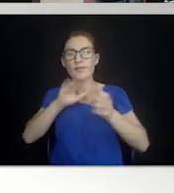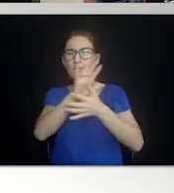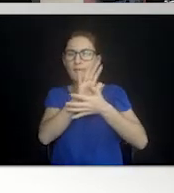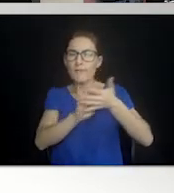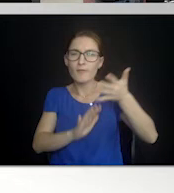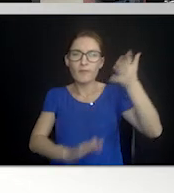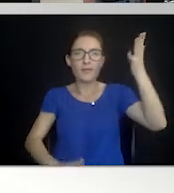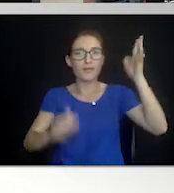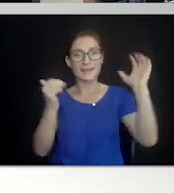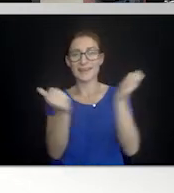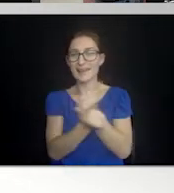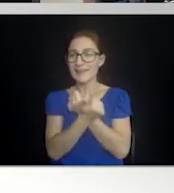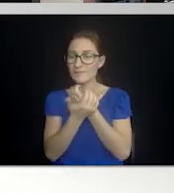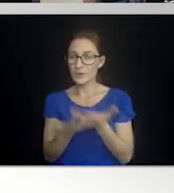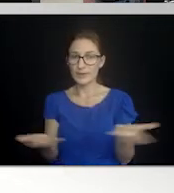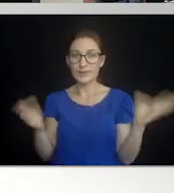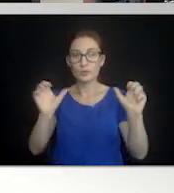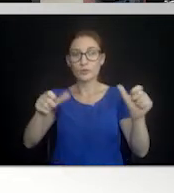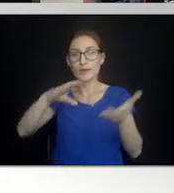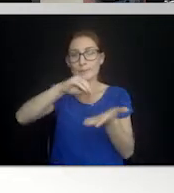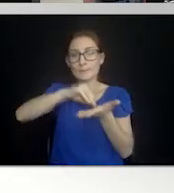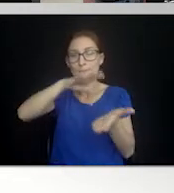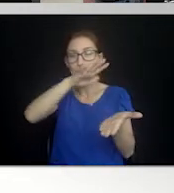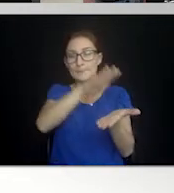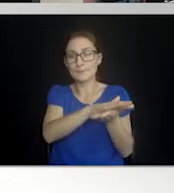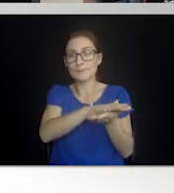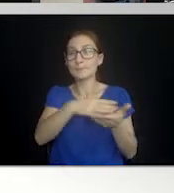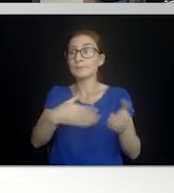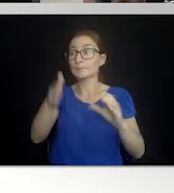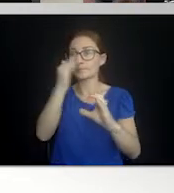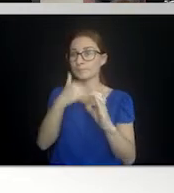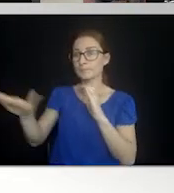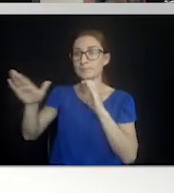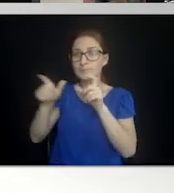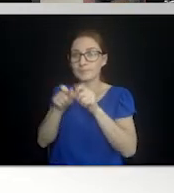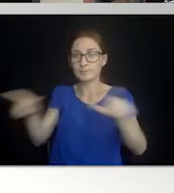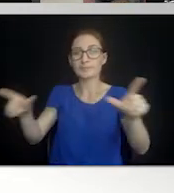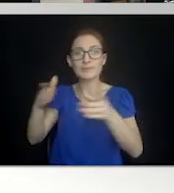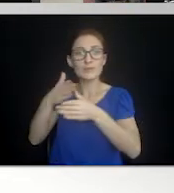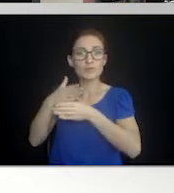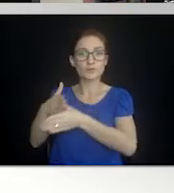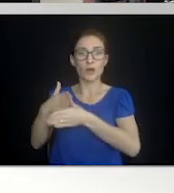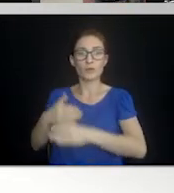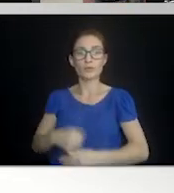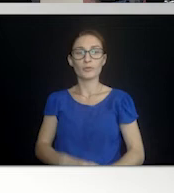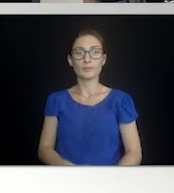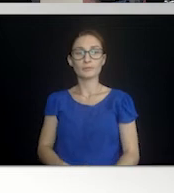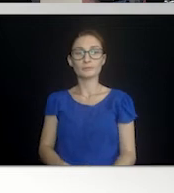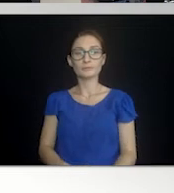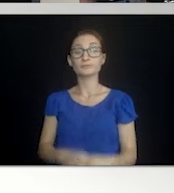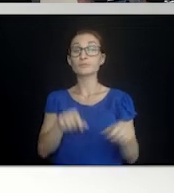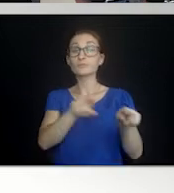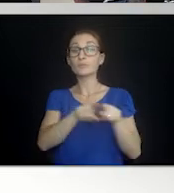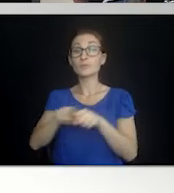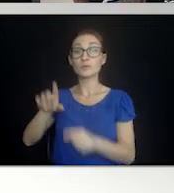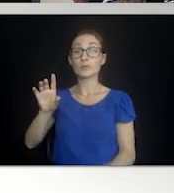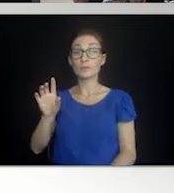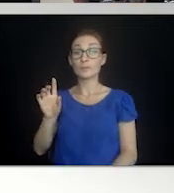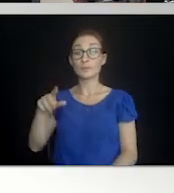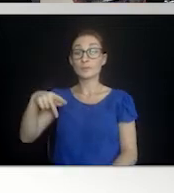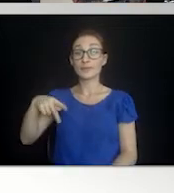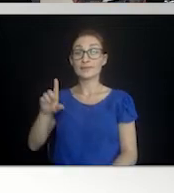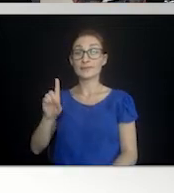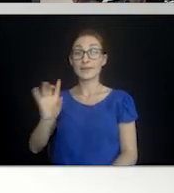I mean, anything you can think of, you can now record and then share within your care team. We also have a PDF that you